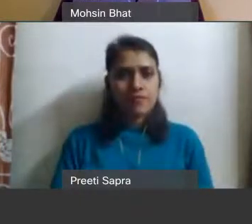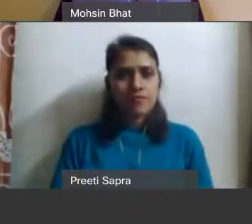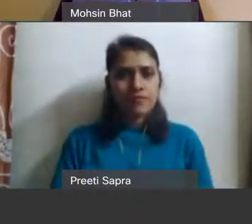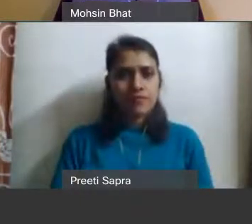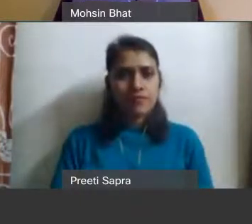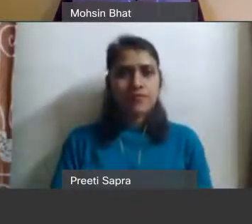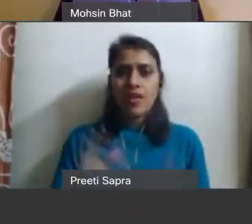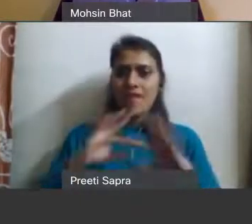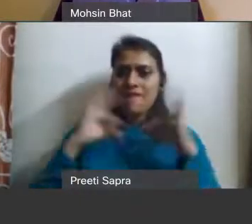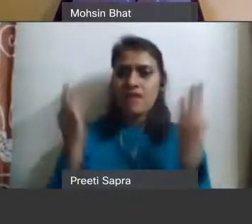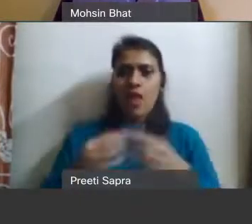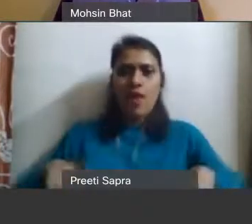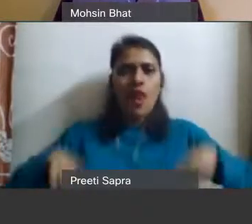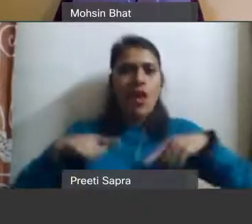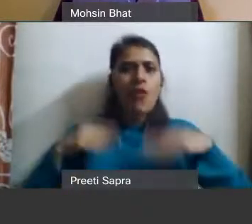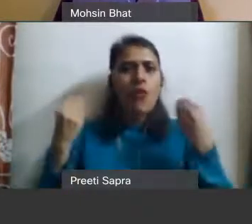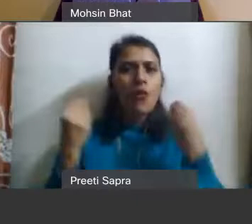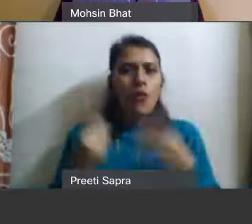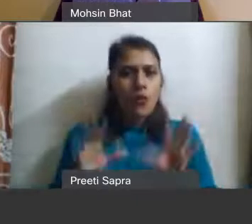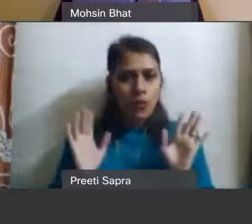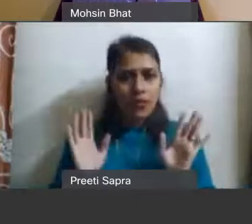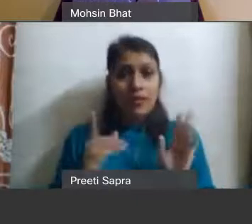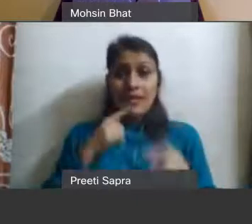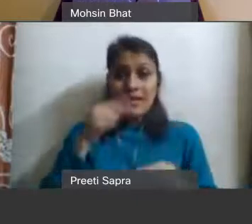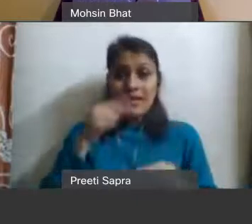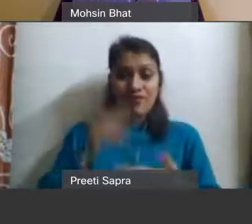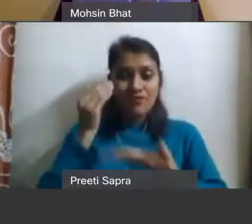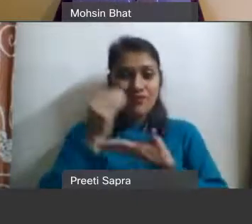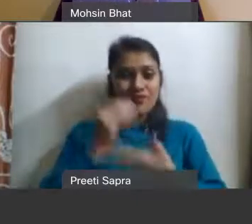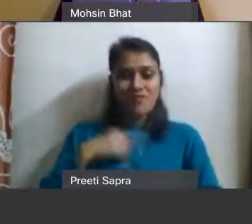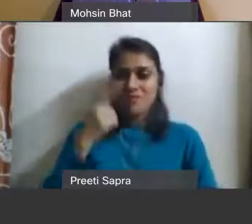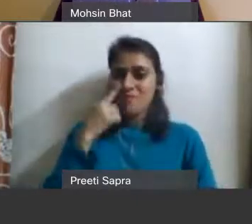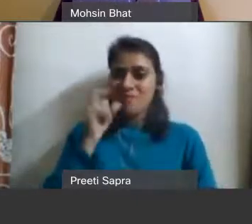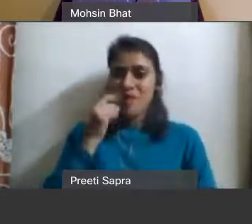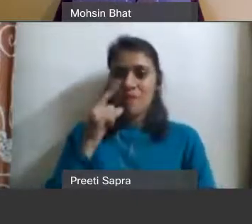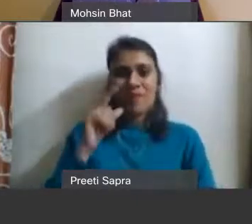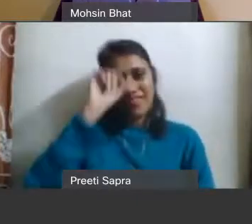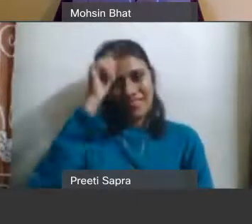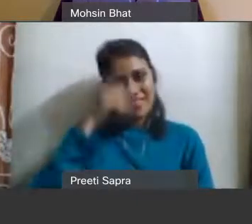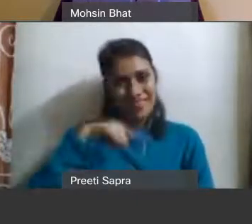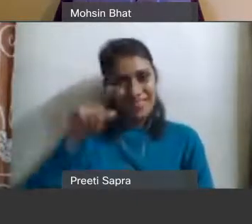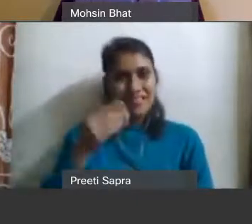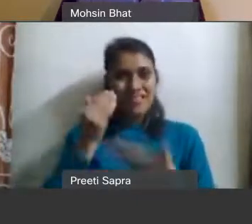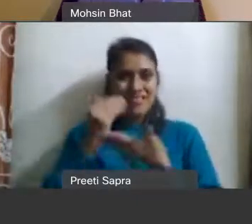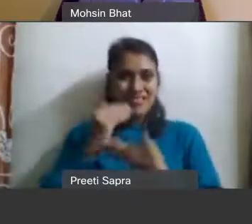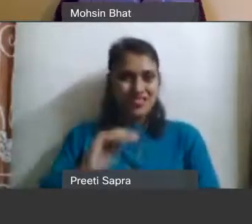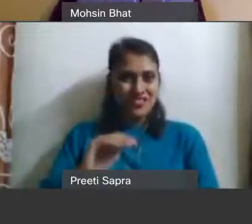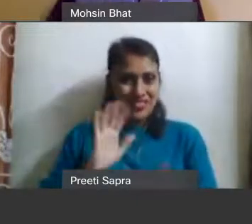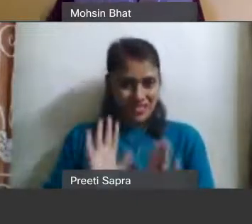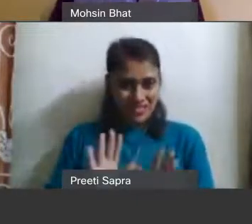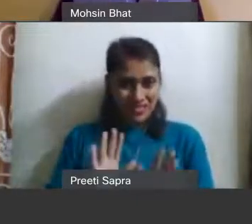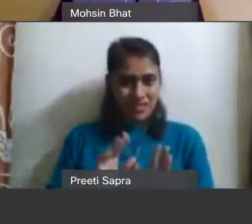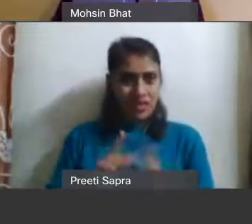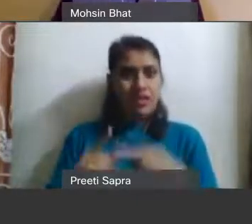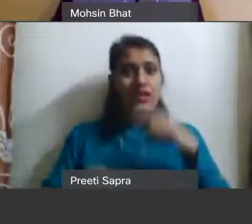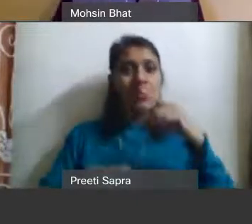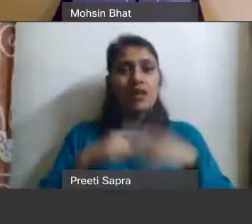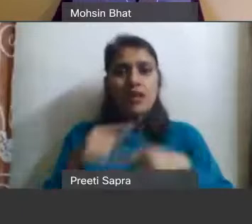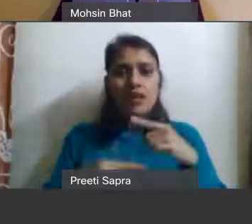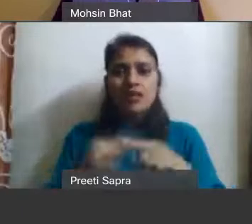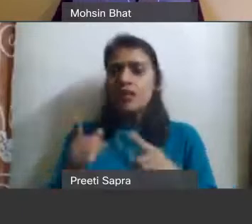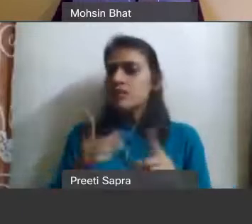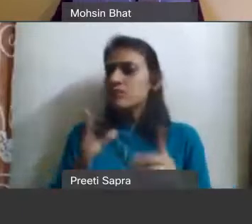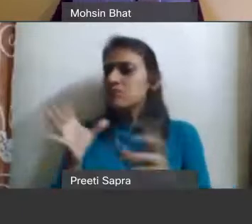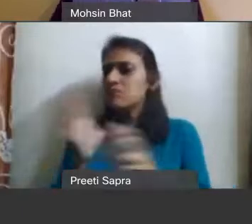life. If the children of Indians are exposed to irregularization or vulnerability